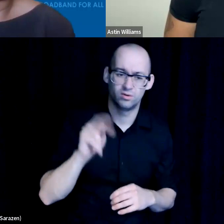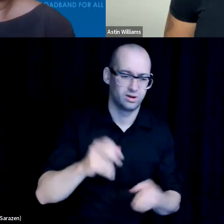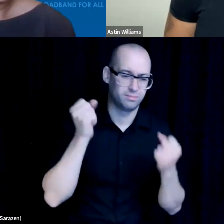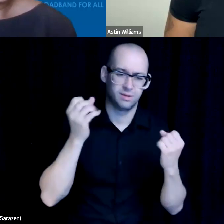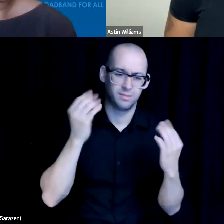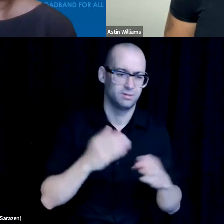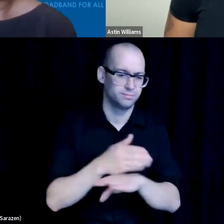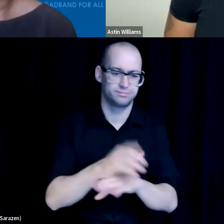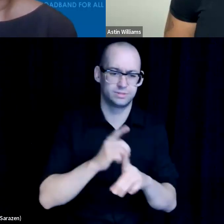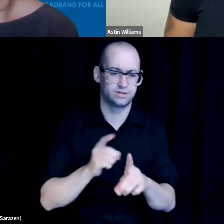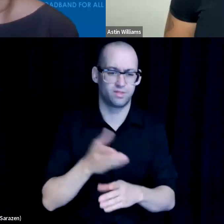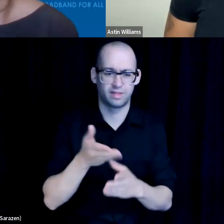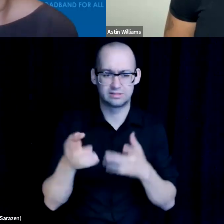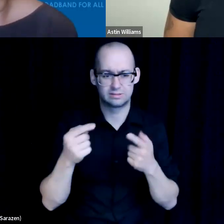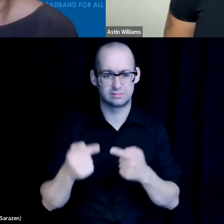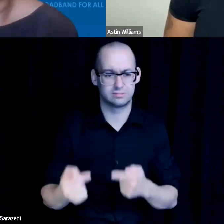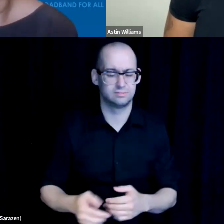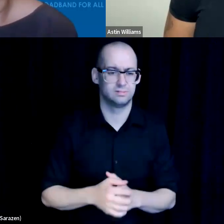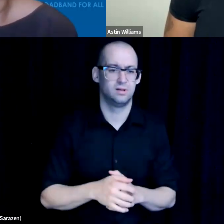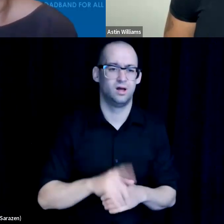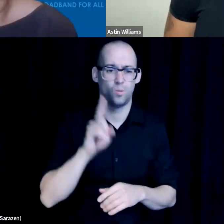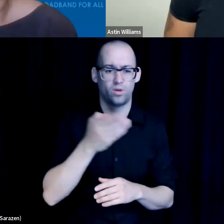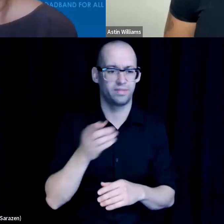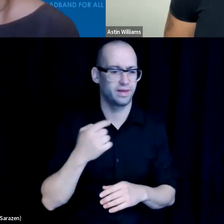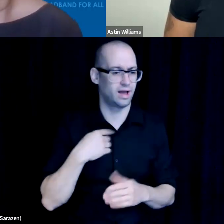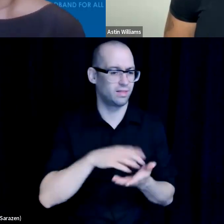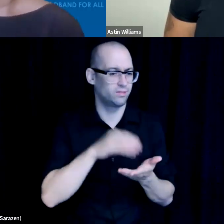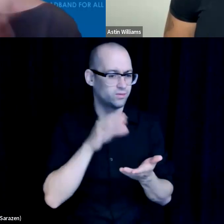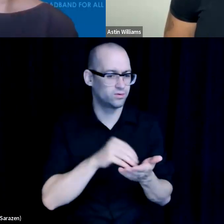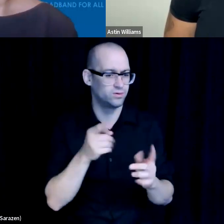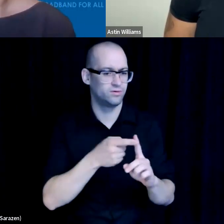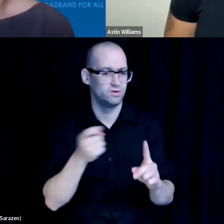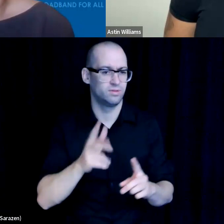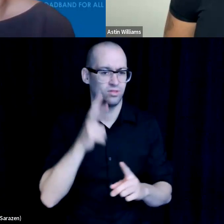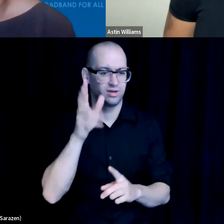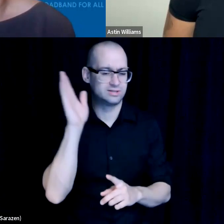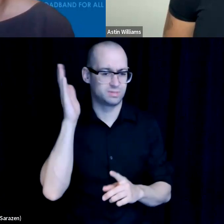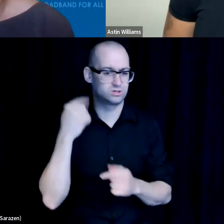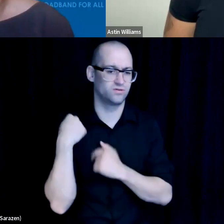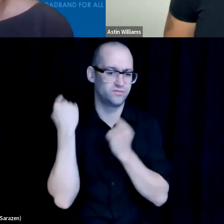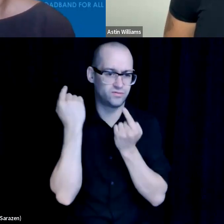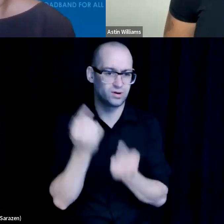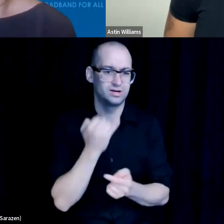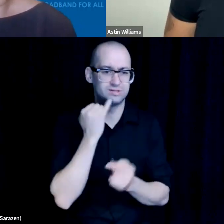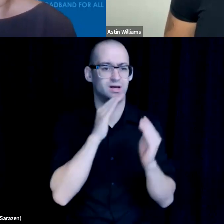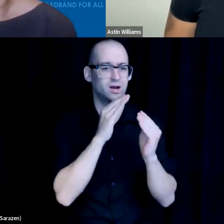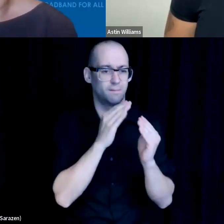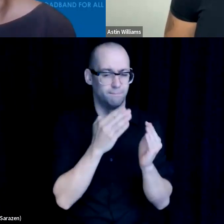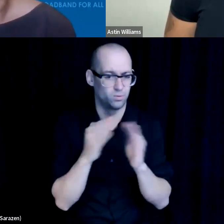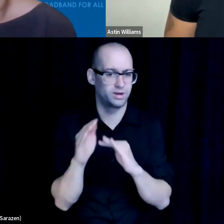cross-sectionality. And something that I took away a lot from the 3 speakers so far is the